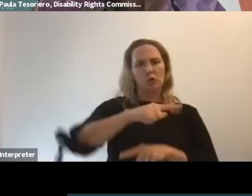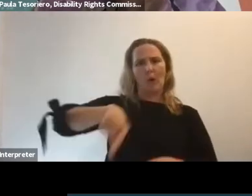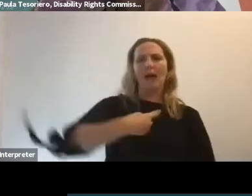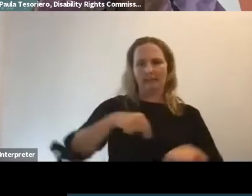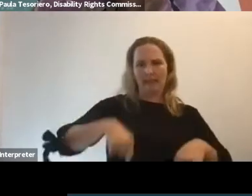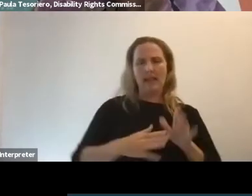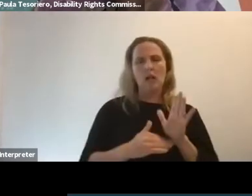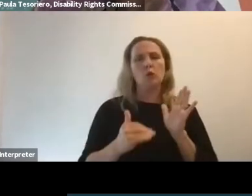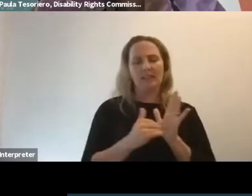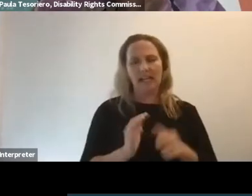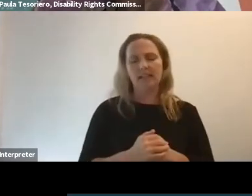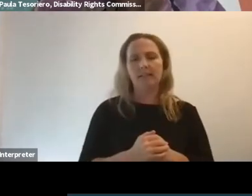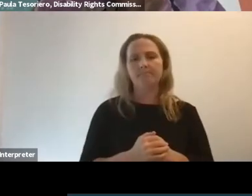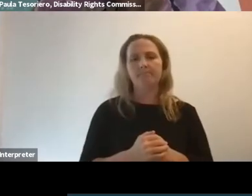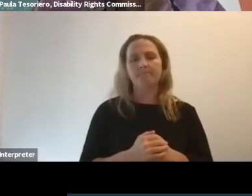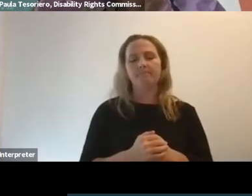having the...